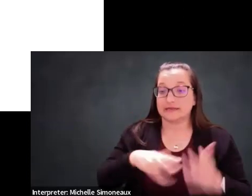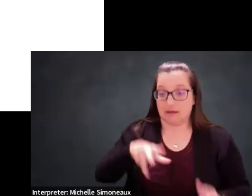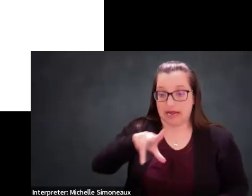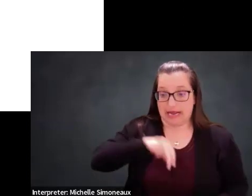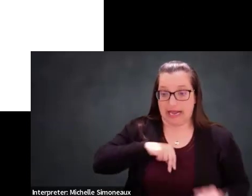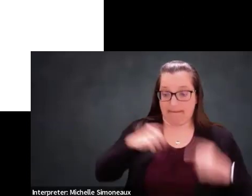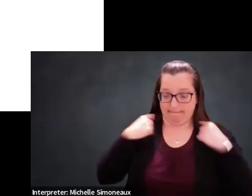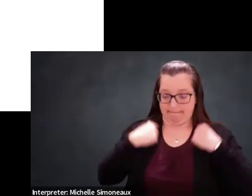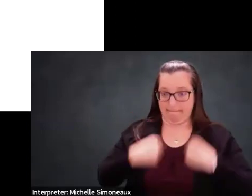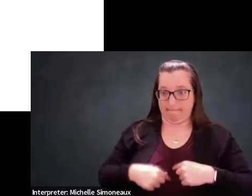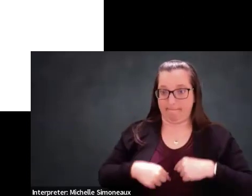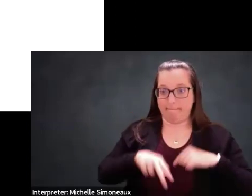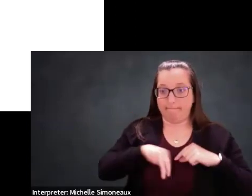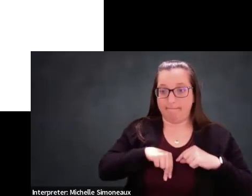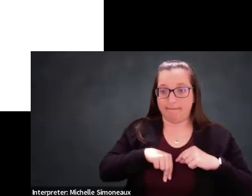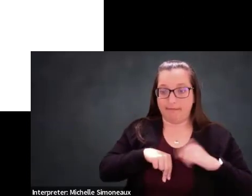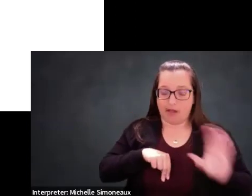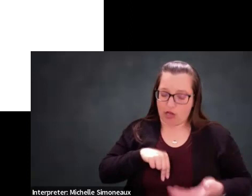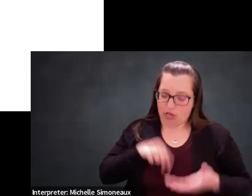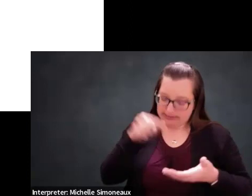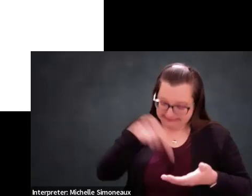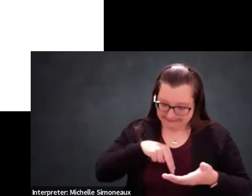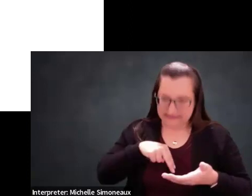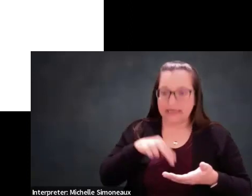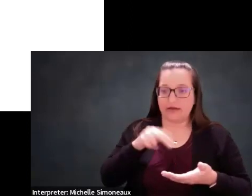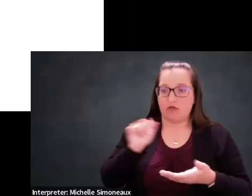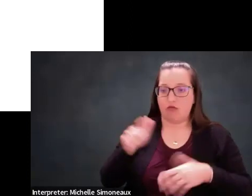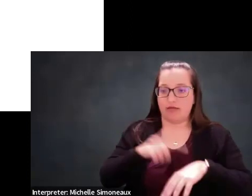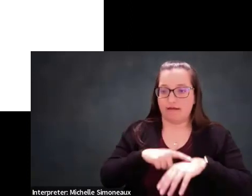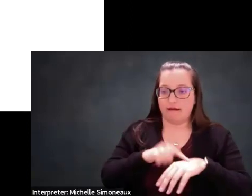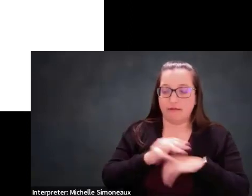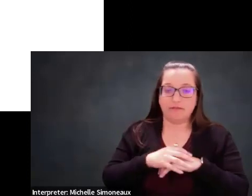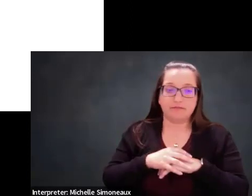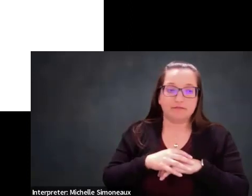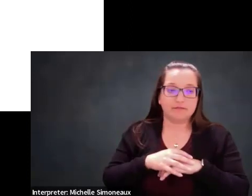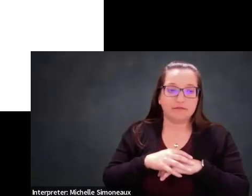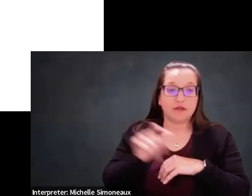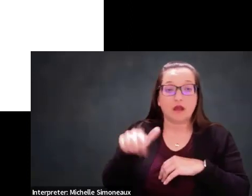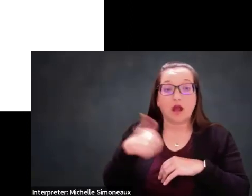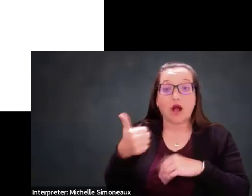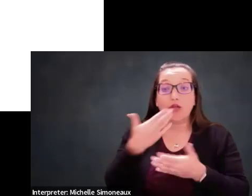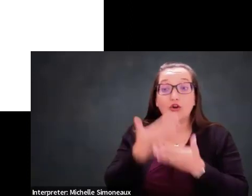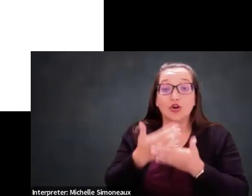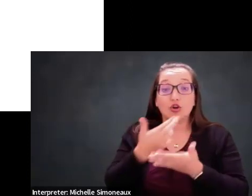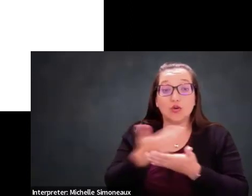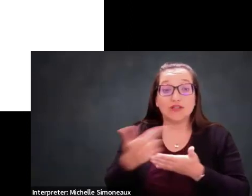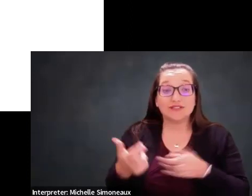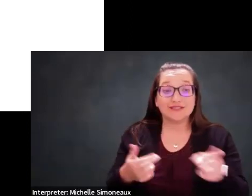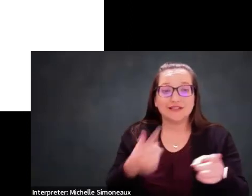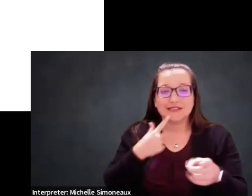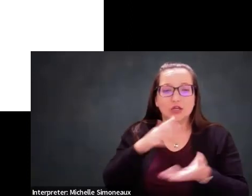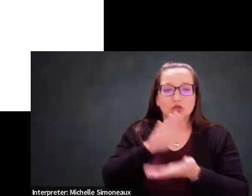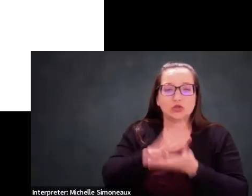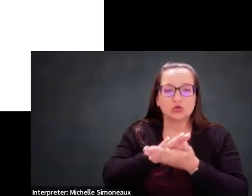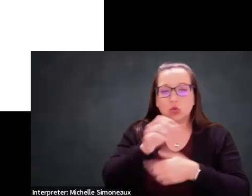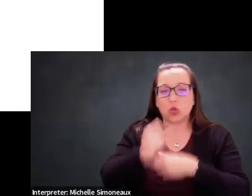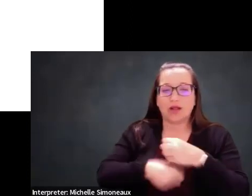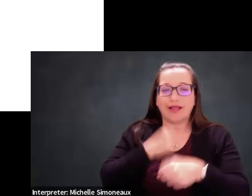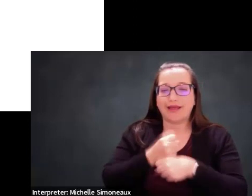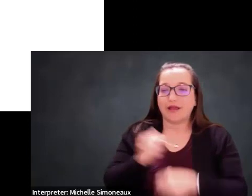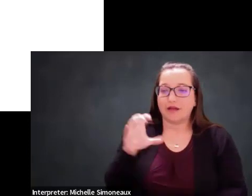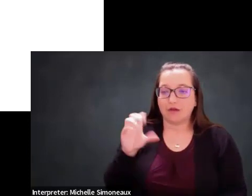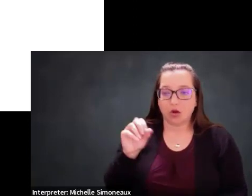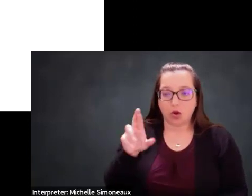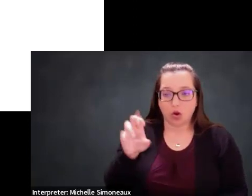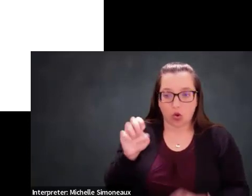and they have access to it as well. Um, something that is a really awesome resource is called school year of core words. So